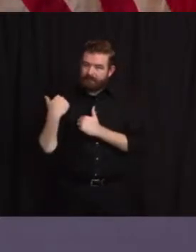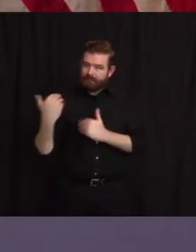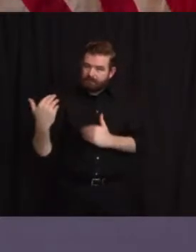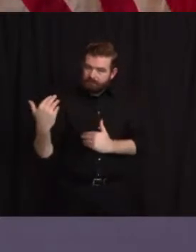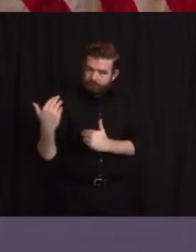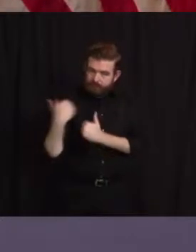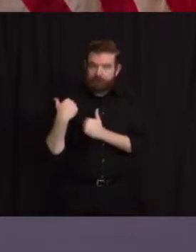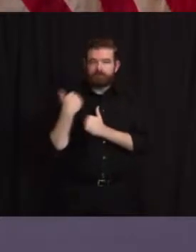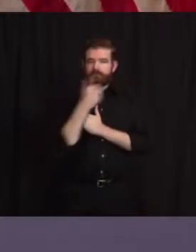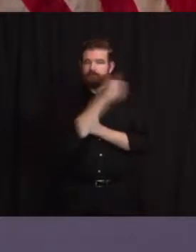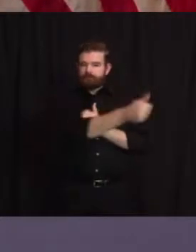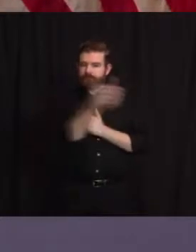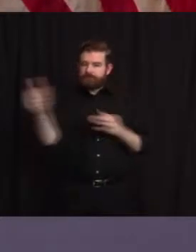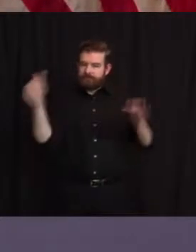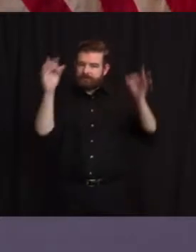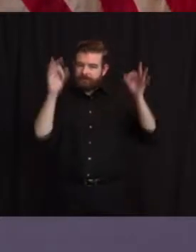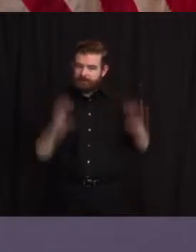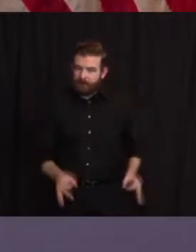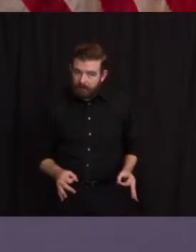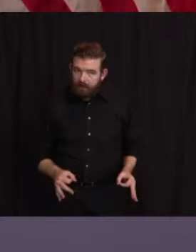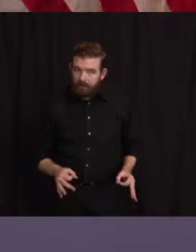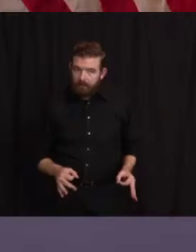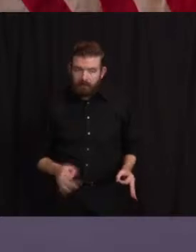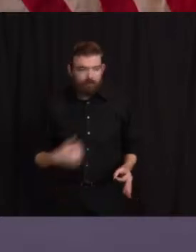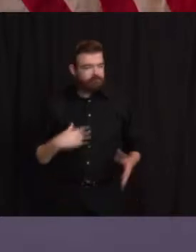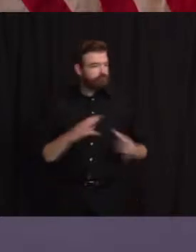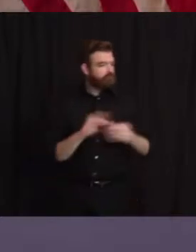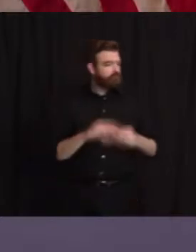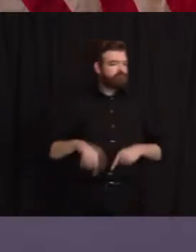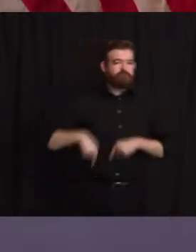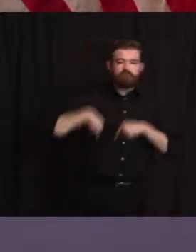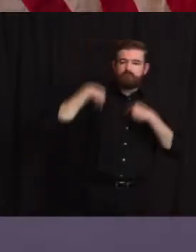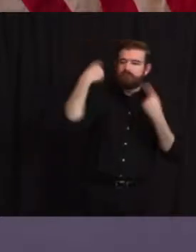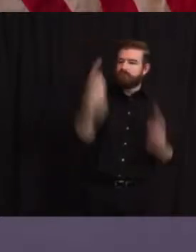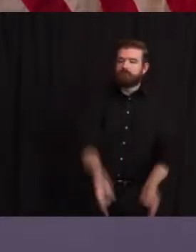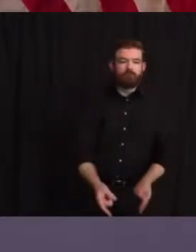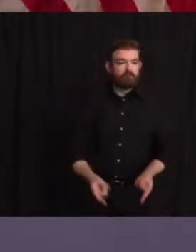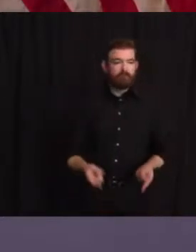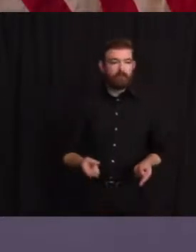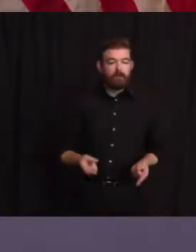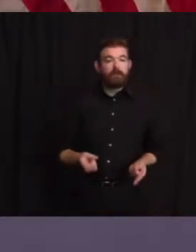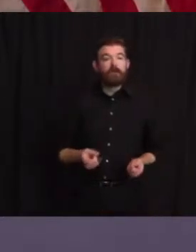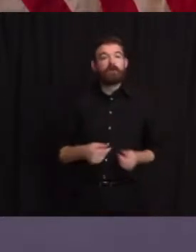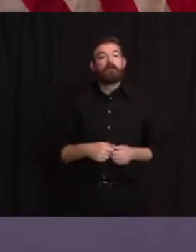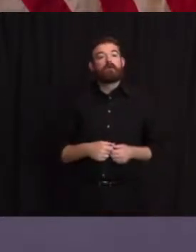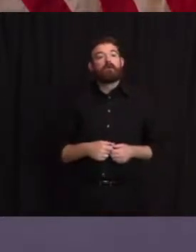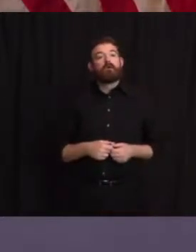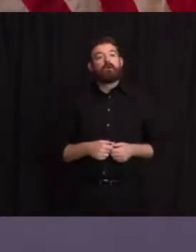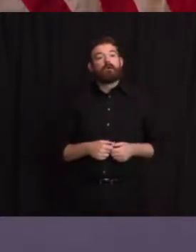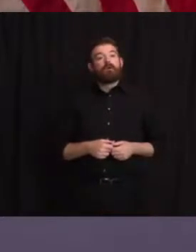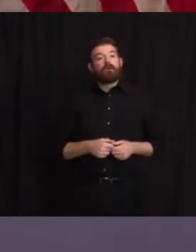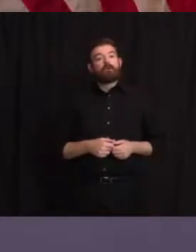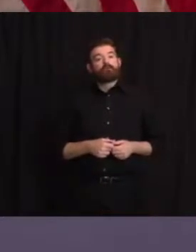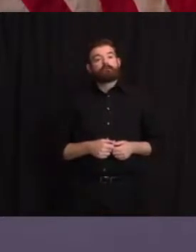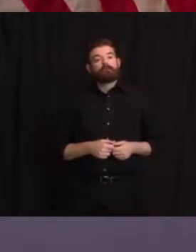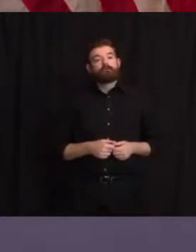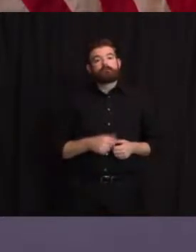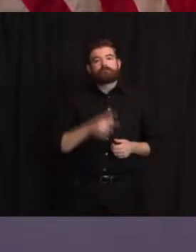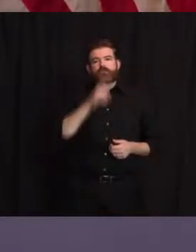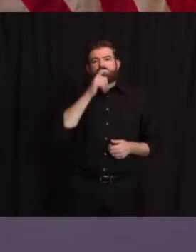we've said this from the get-go, most importantly, the most vulnerable among us, seniors, comorbidities,